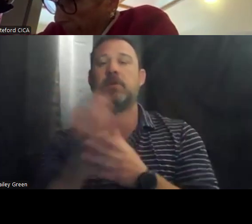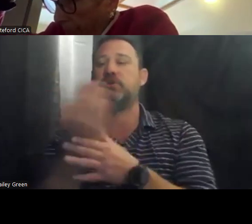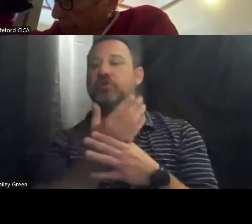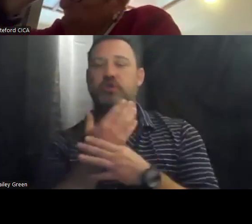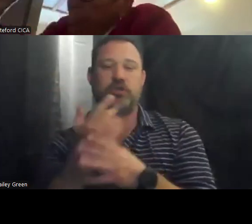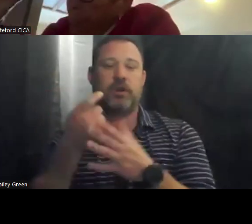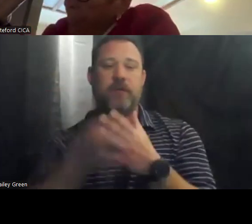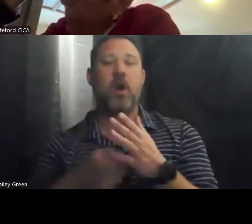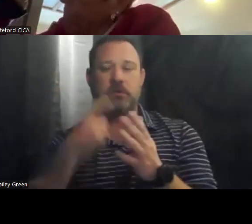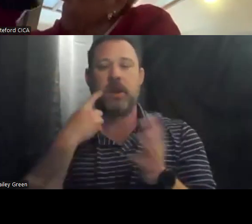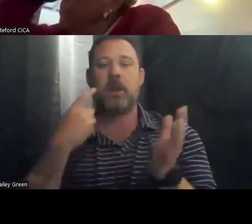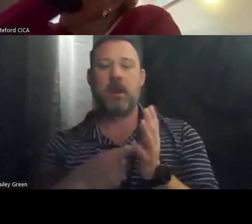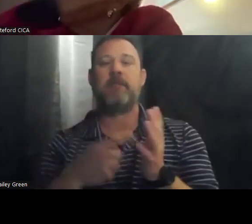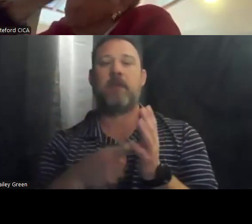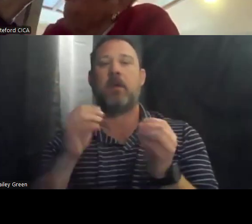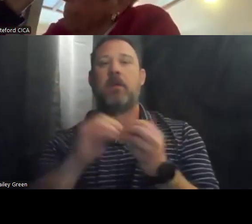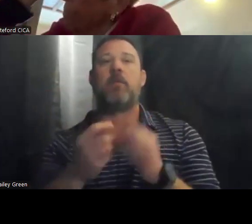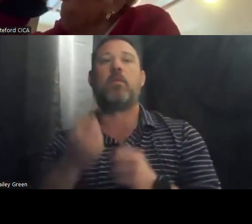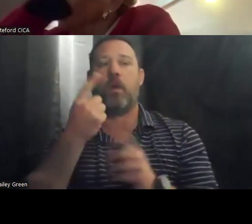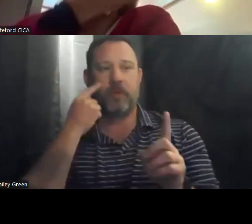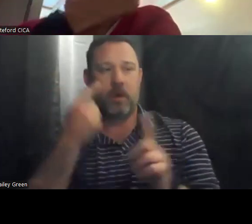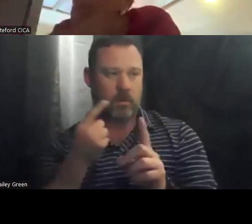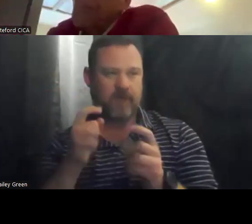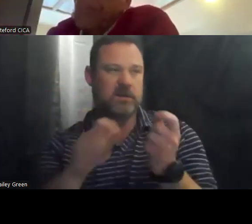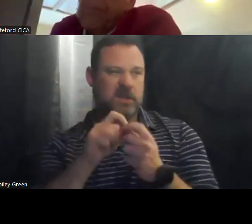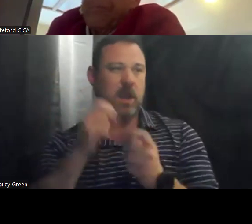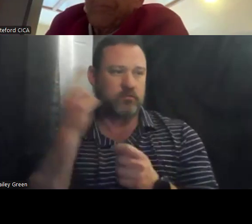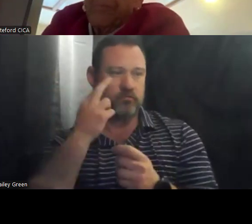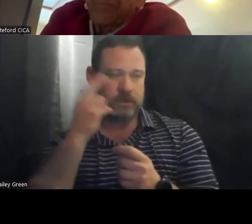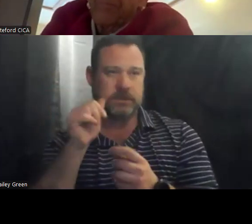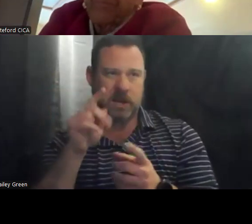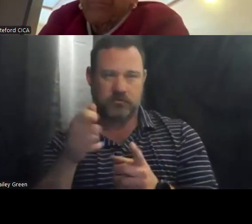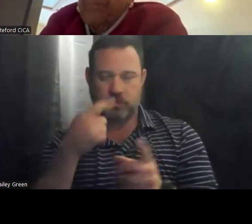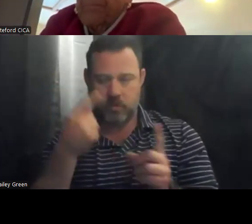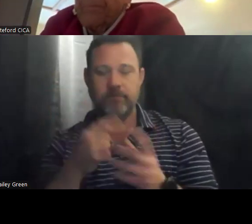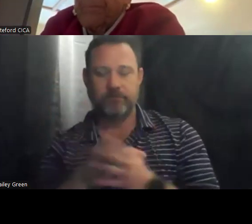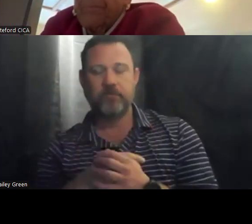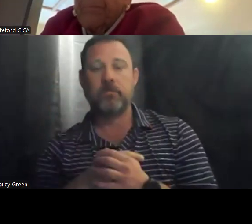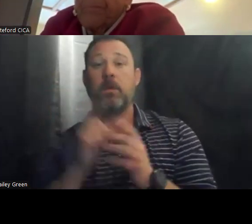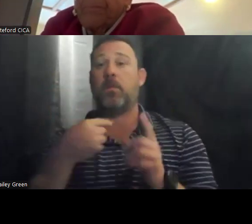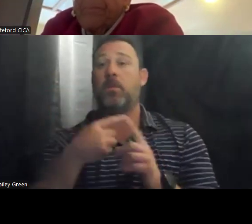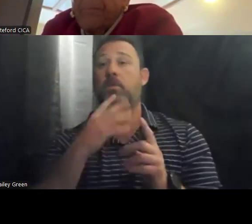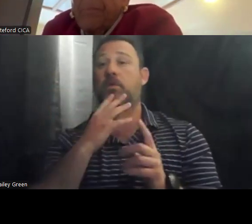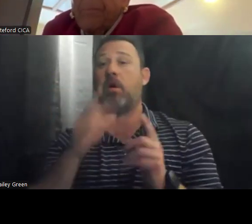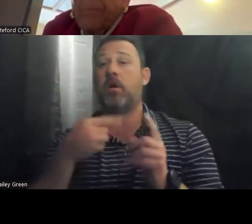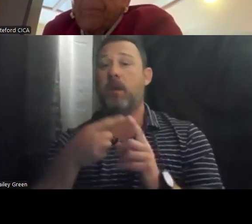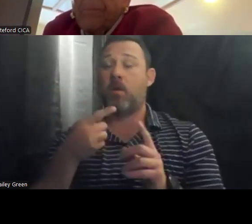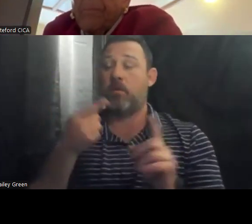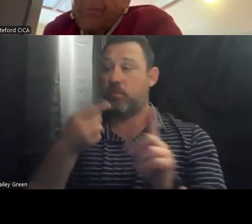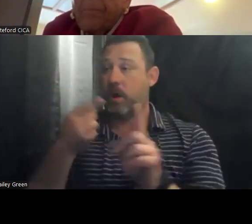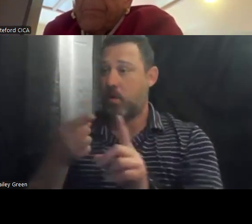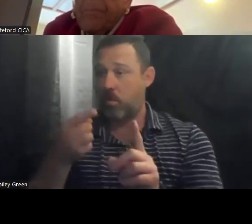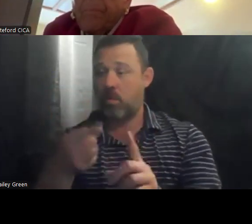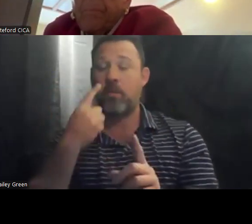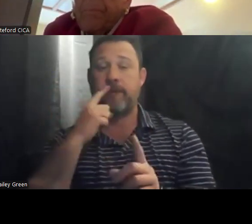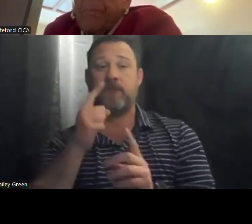has been identified as the #1 priority for exactly the reason that Andrea just pointed out. And so when we're talking about the priorities for